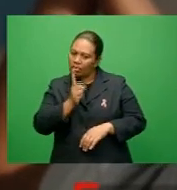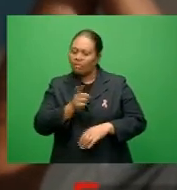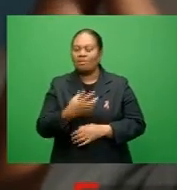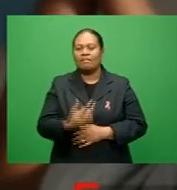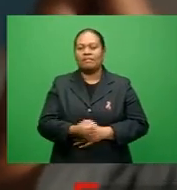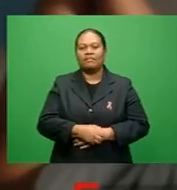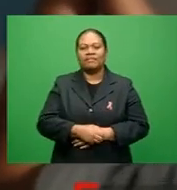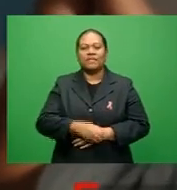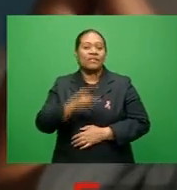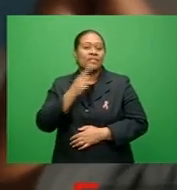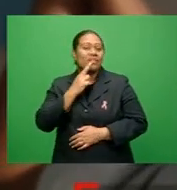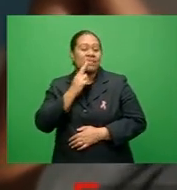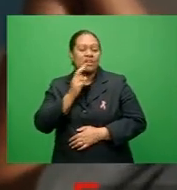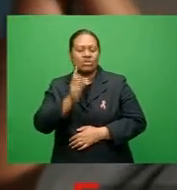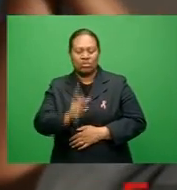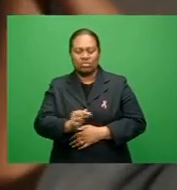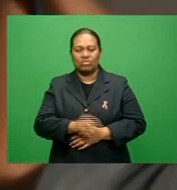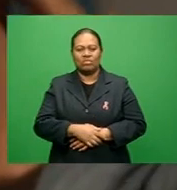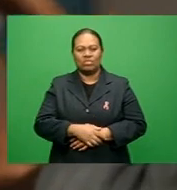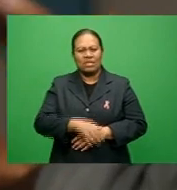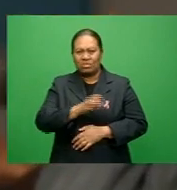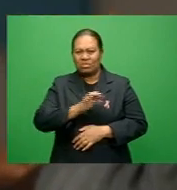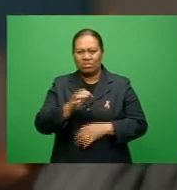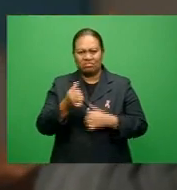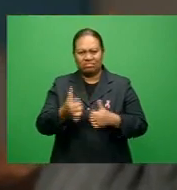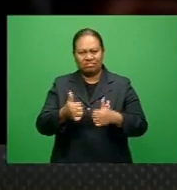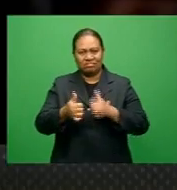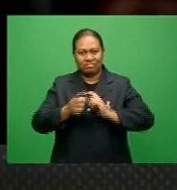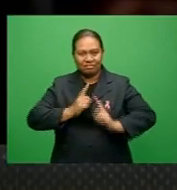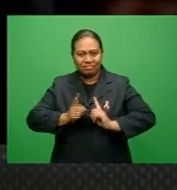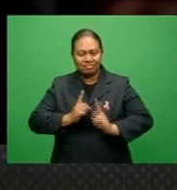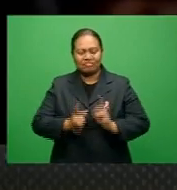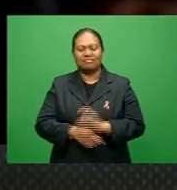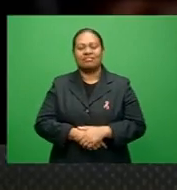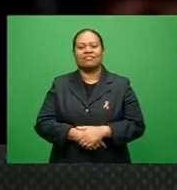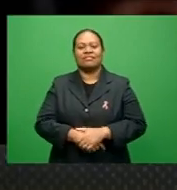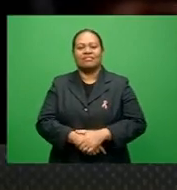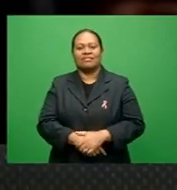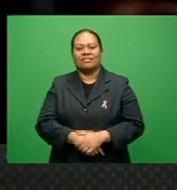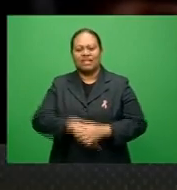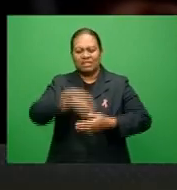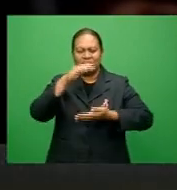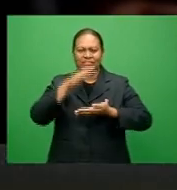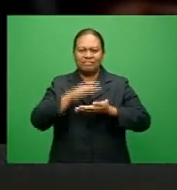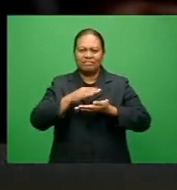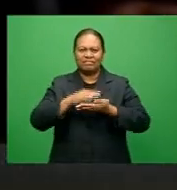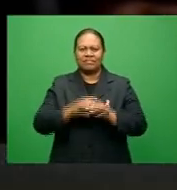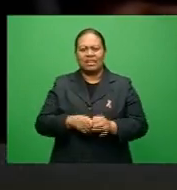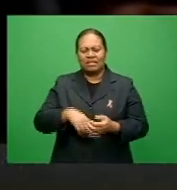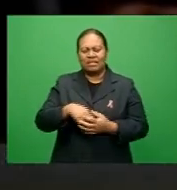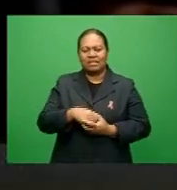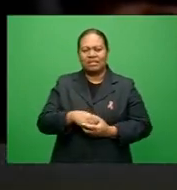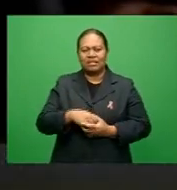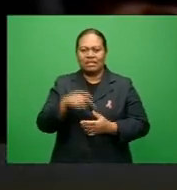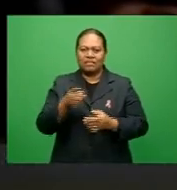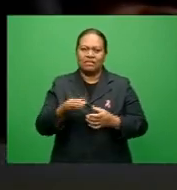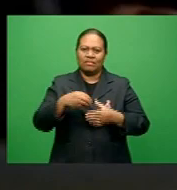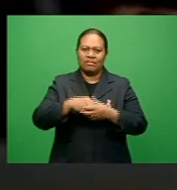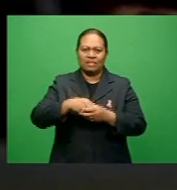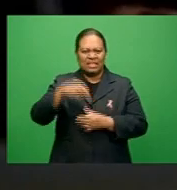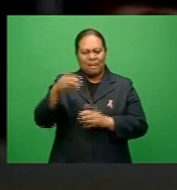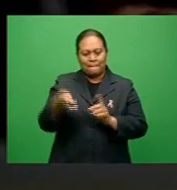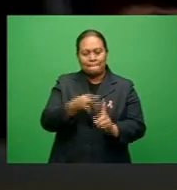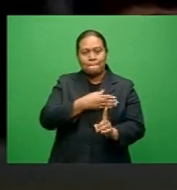people repeatedly attempt to post potentially offensive comments. It's an effort to reduce negative interactions as part of National